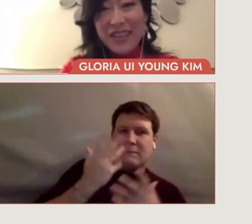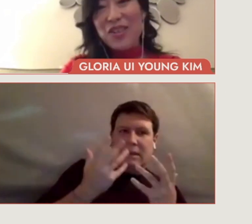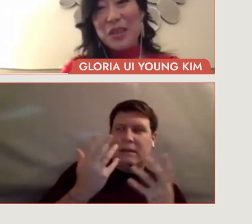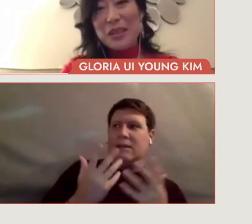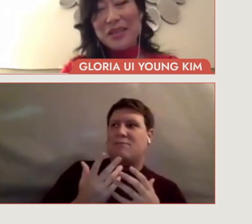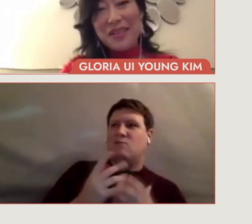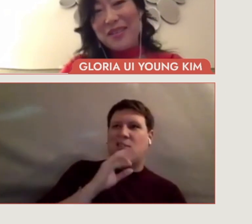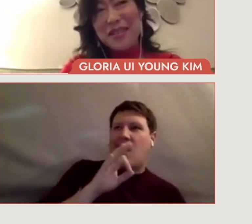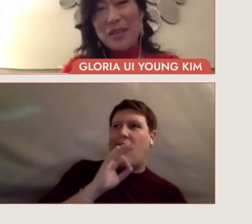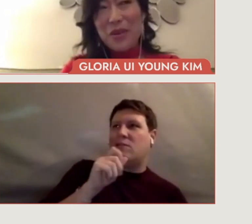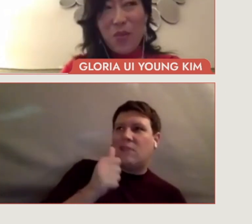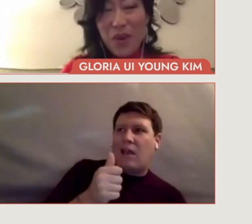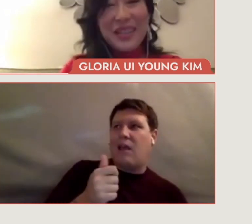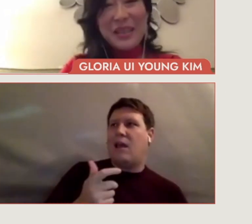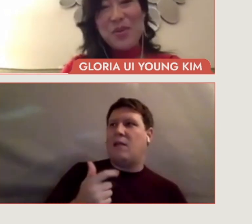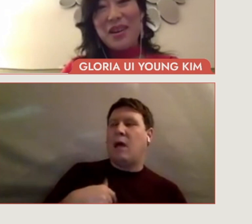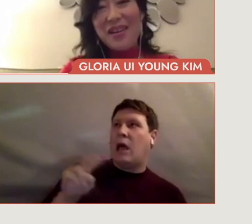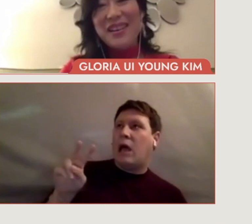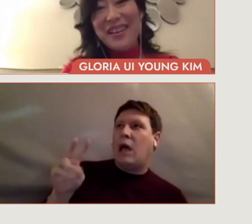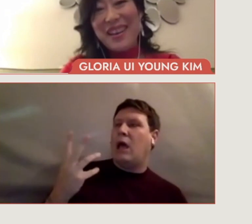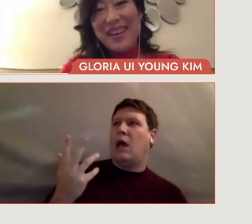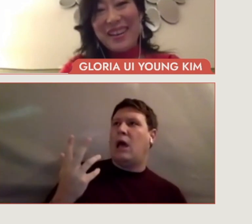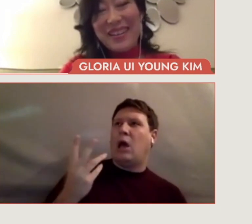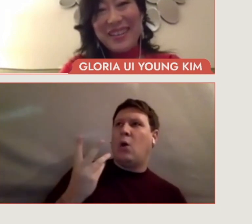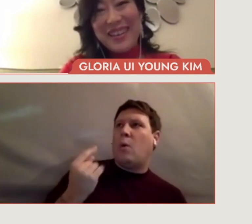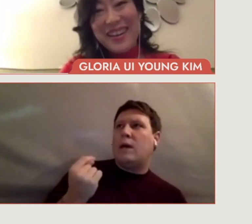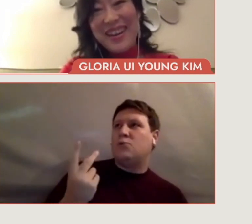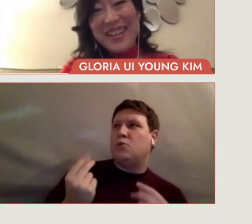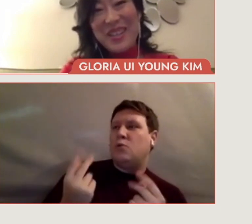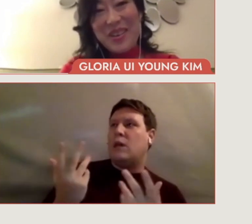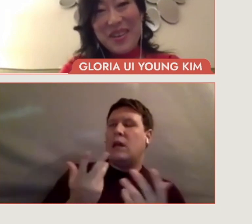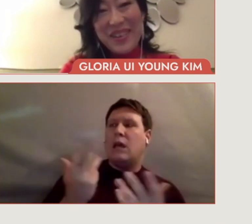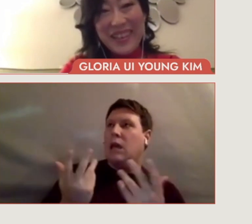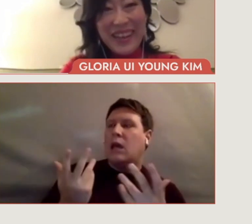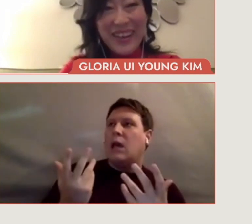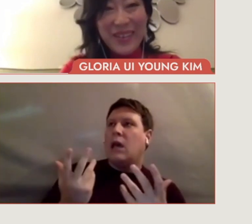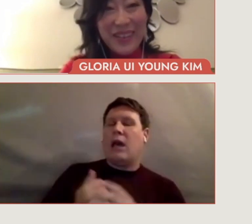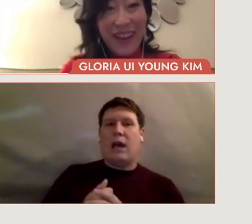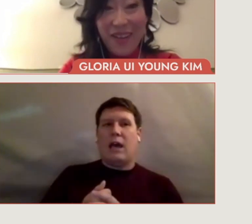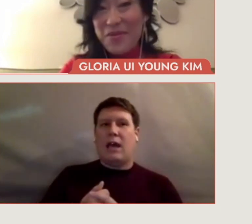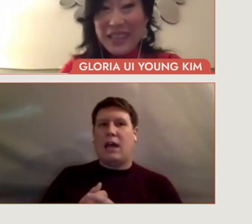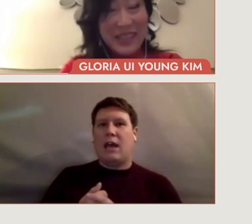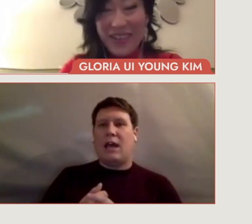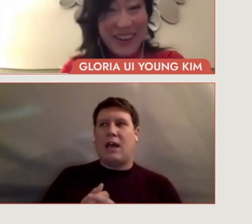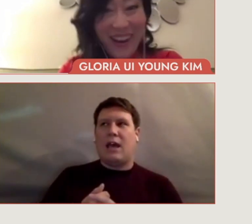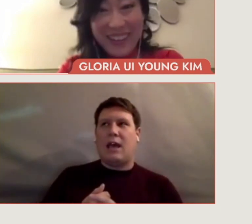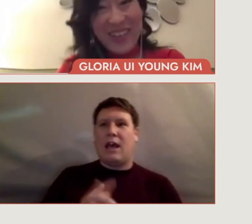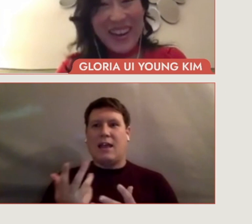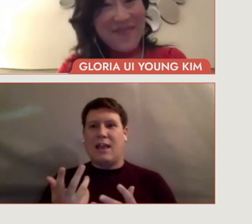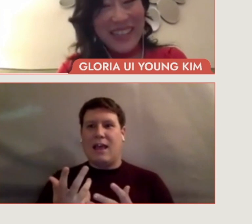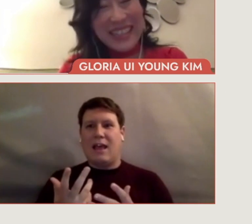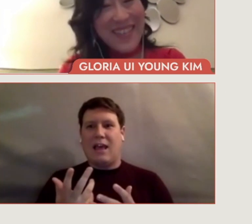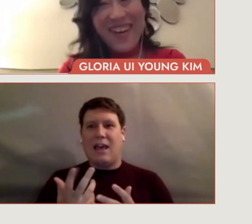9 or 10 and just going, what is going on? And I just remember thinking, what is going on,